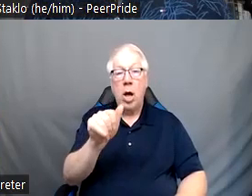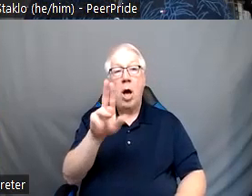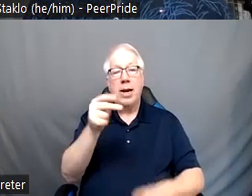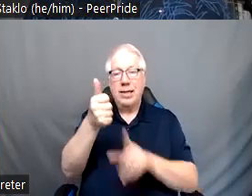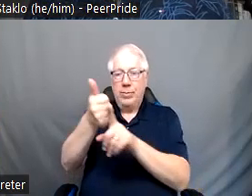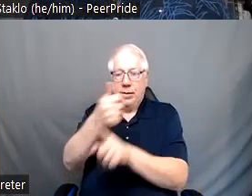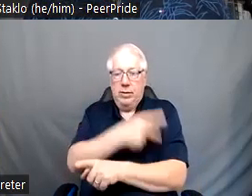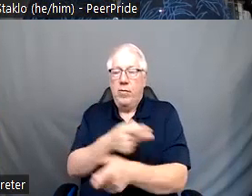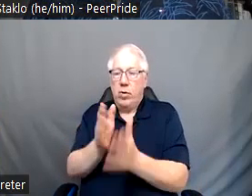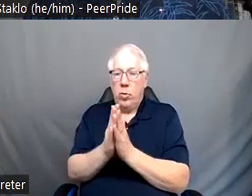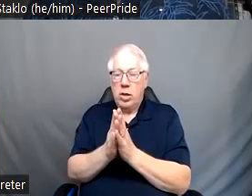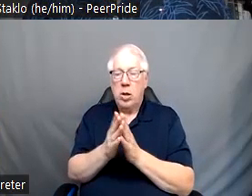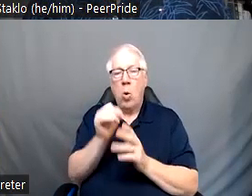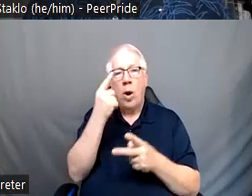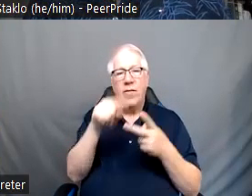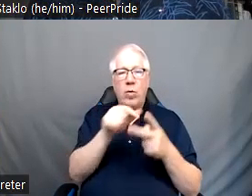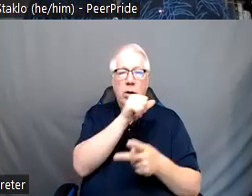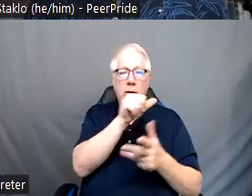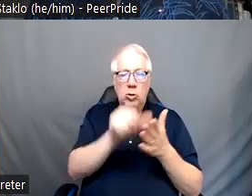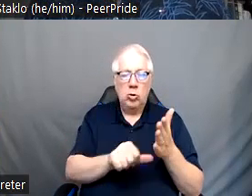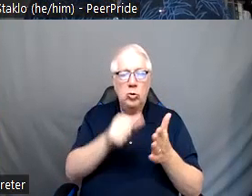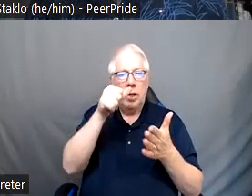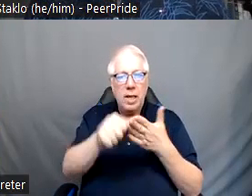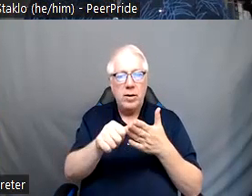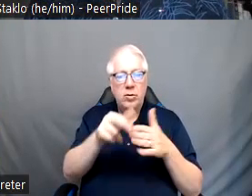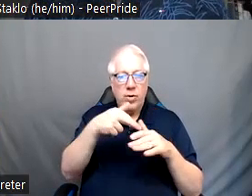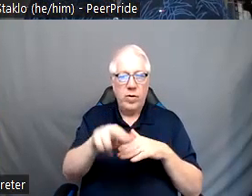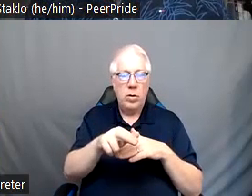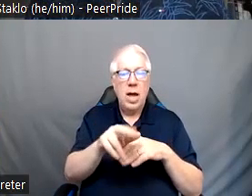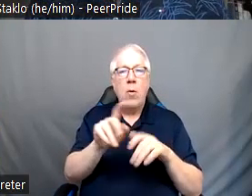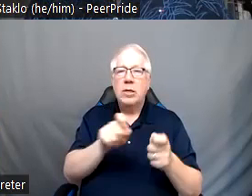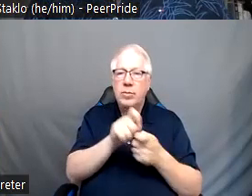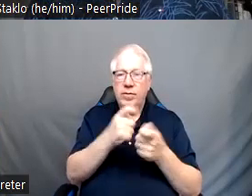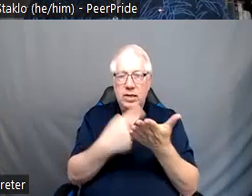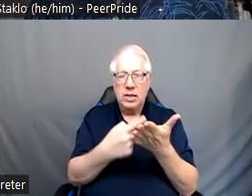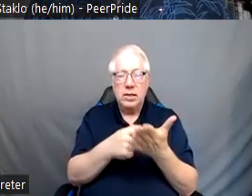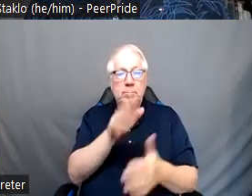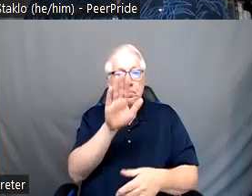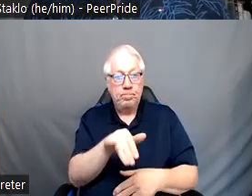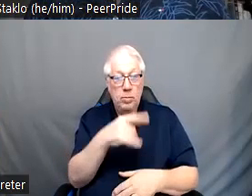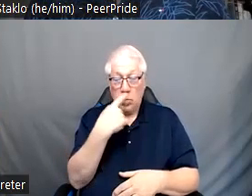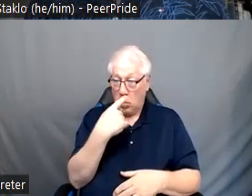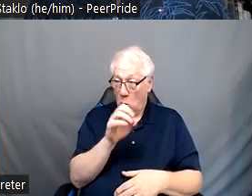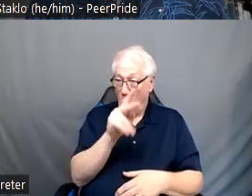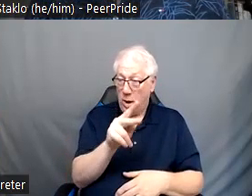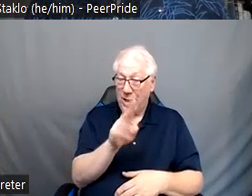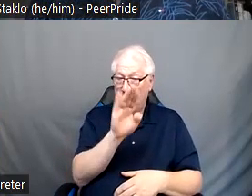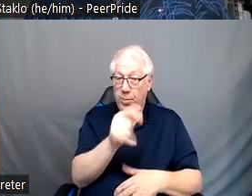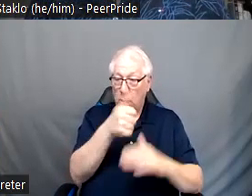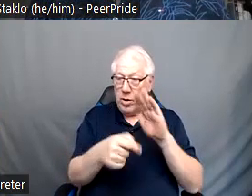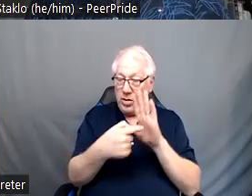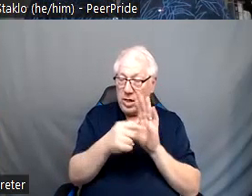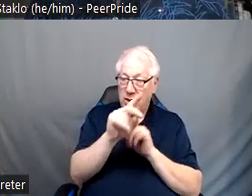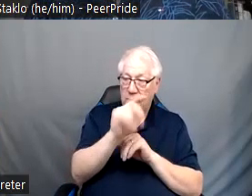for surgery letters or referrals, I will specifically discuss that hey, is it okay if I bill under this diagnosis? This will